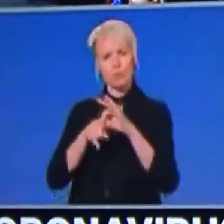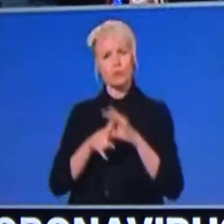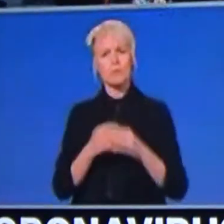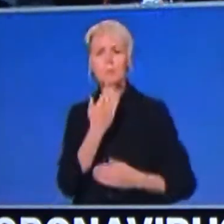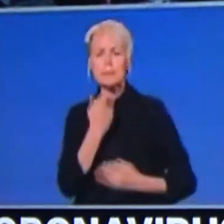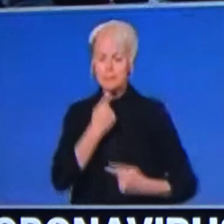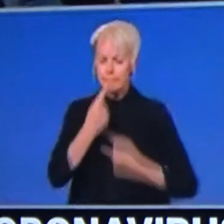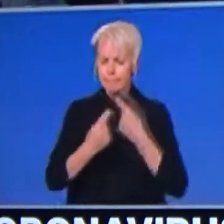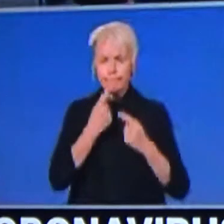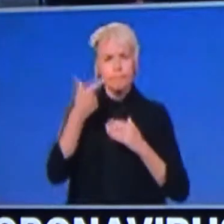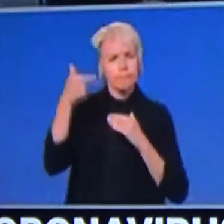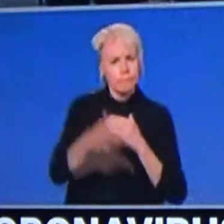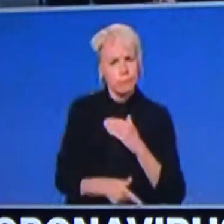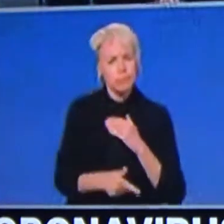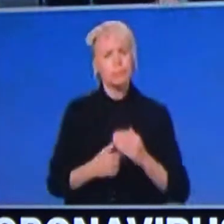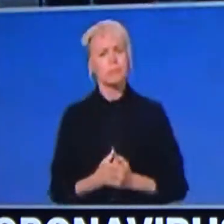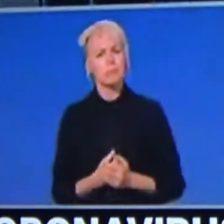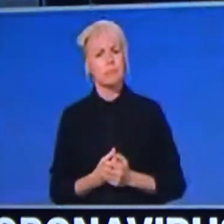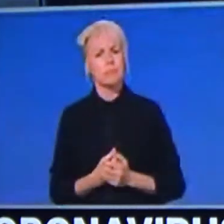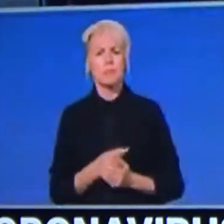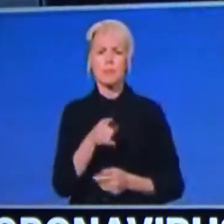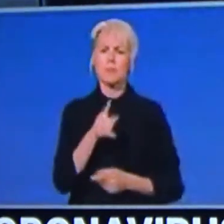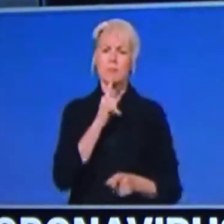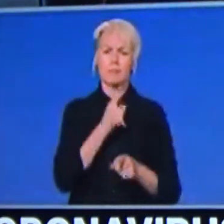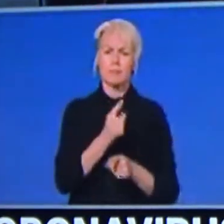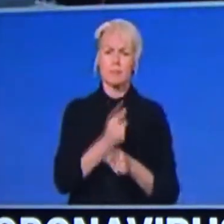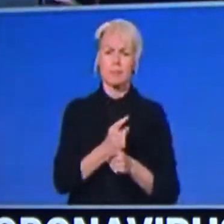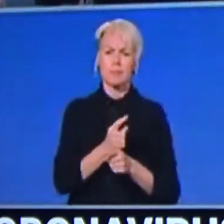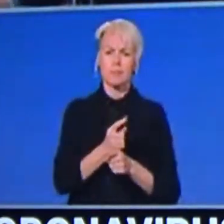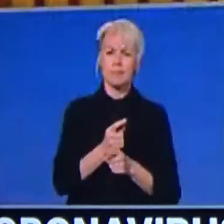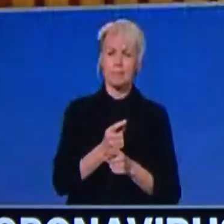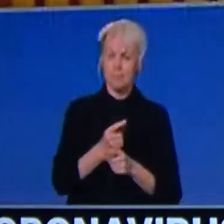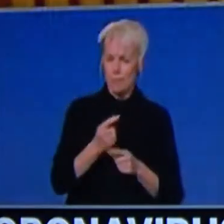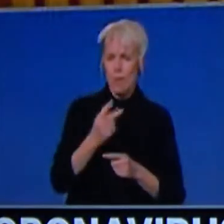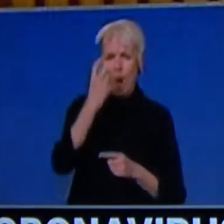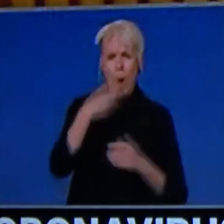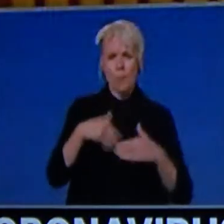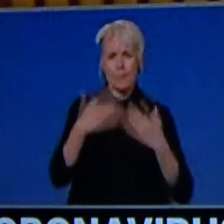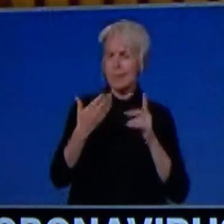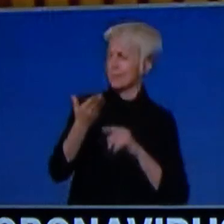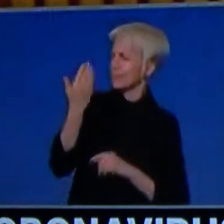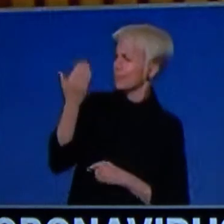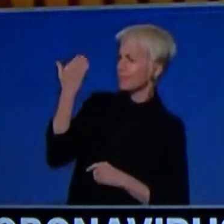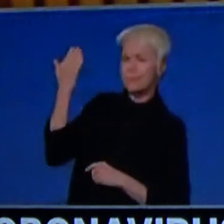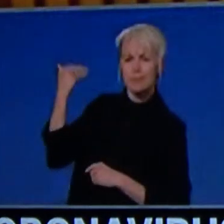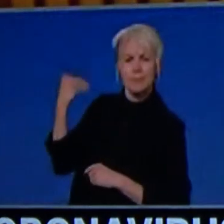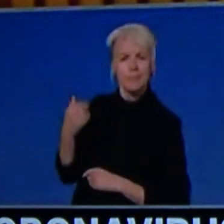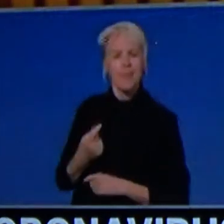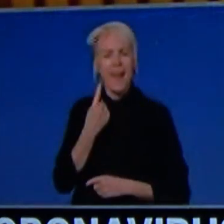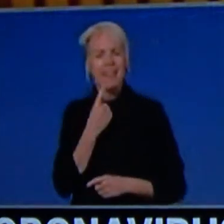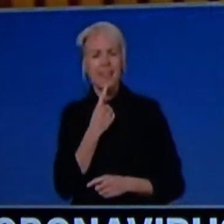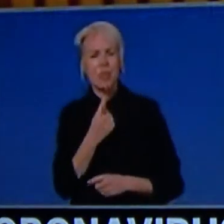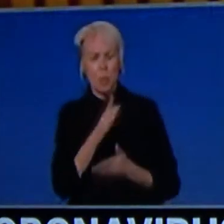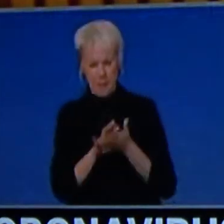that we won't be able to return to the old days in terms of, I think you were saying in terms of